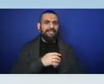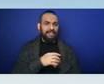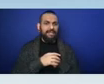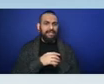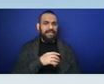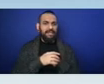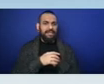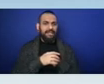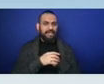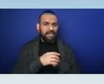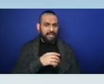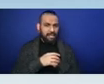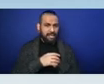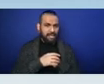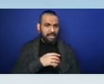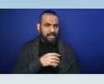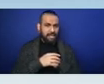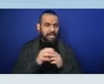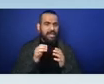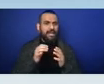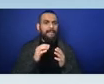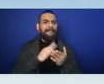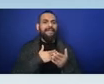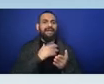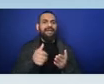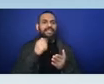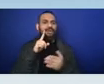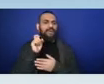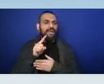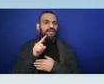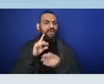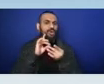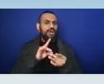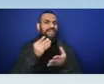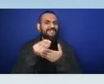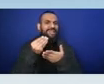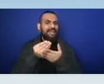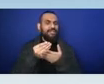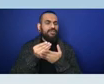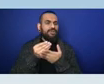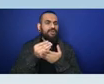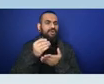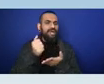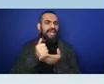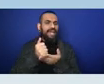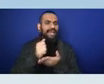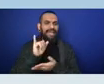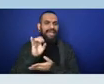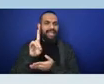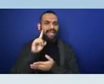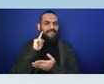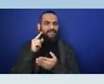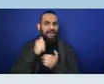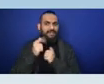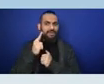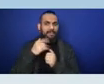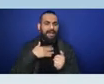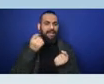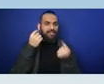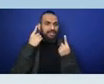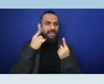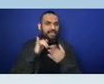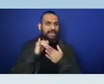question. Dirk, next question. Yes, next we're joined by William from zip code 79912. William, welcome